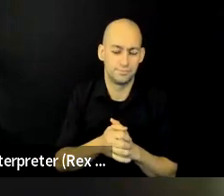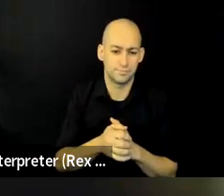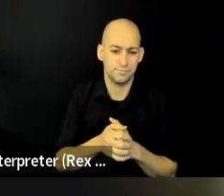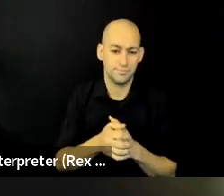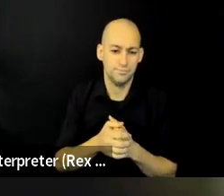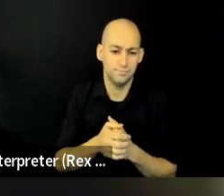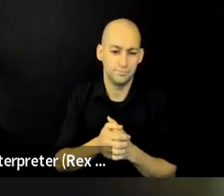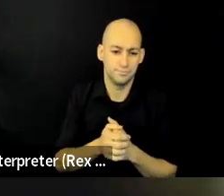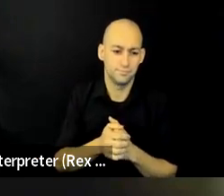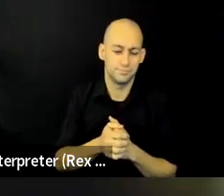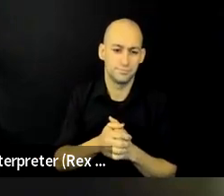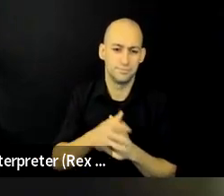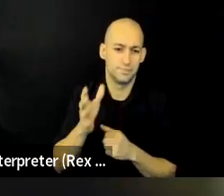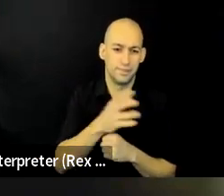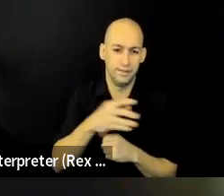gallantly